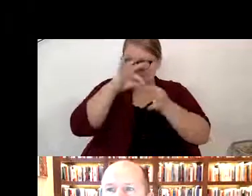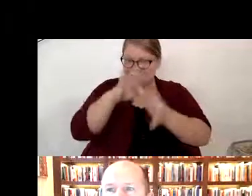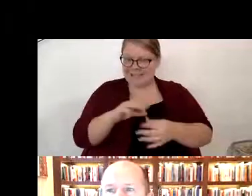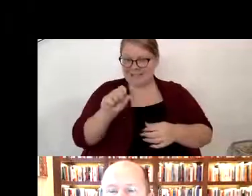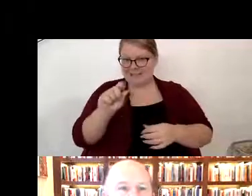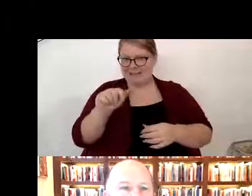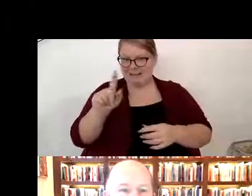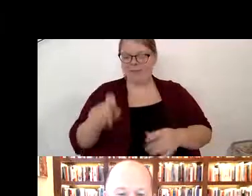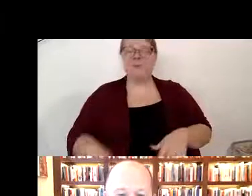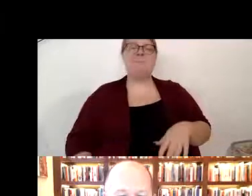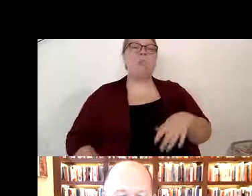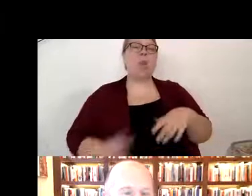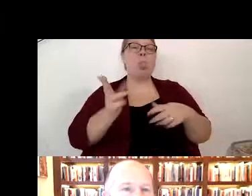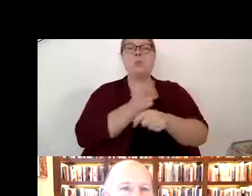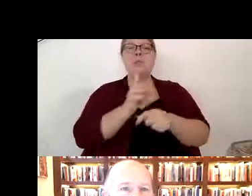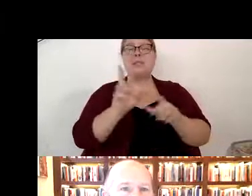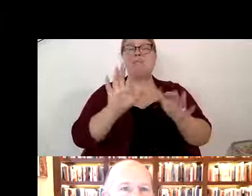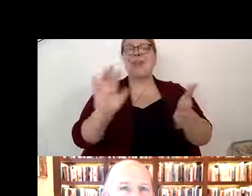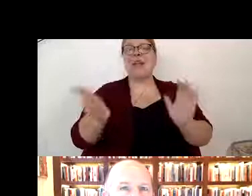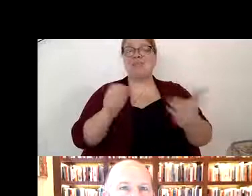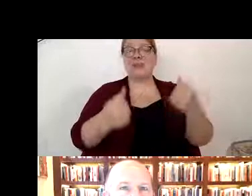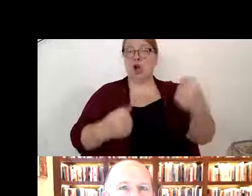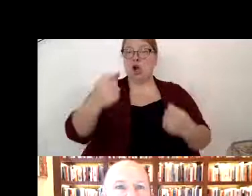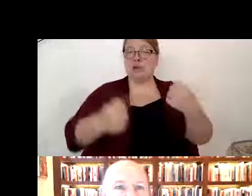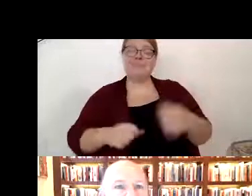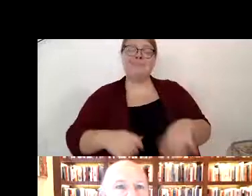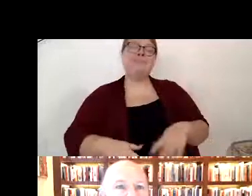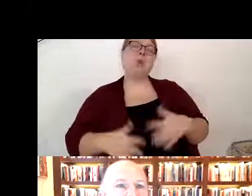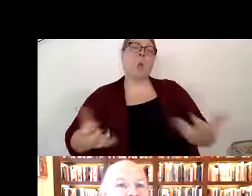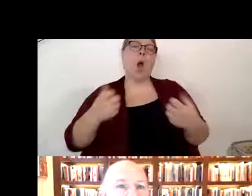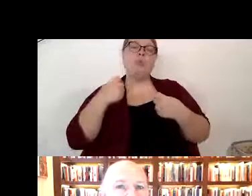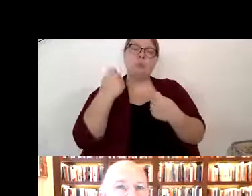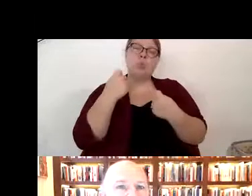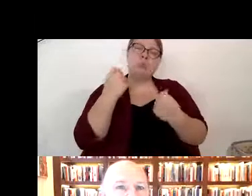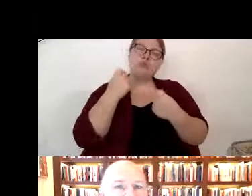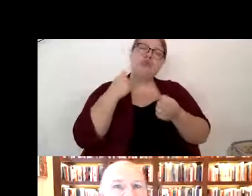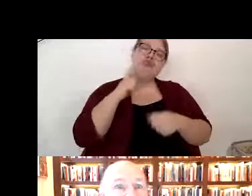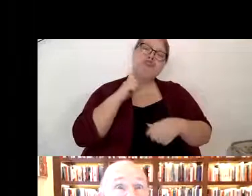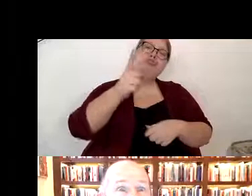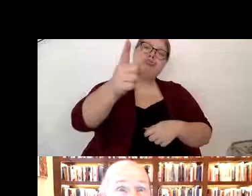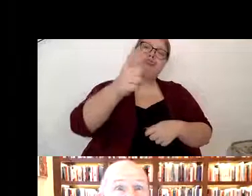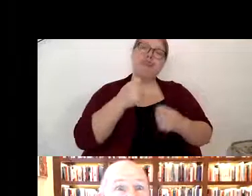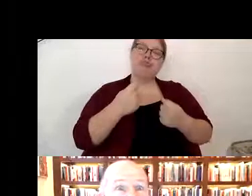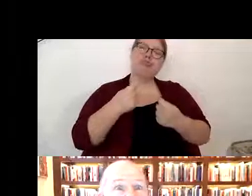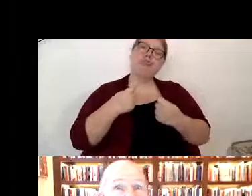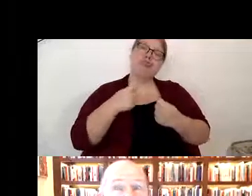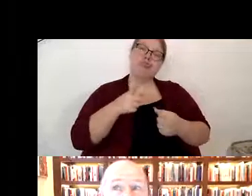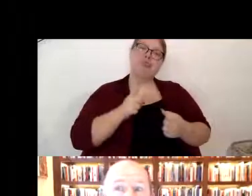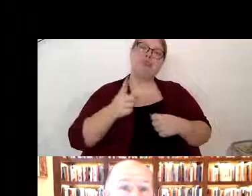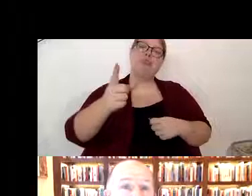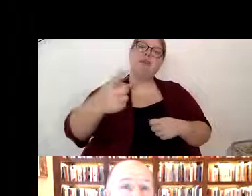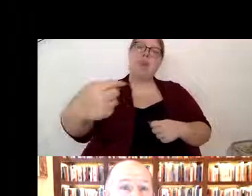car, if you were going on a road trip, and you're in your vehicle, in your car, and you came back and like, oh my goodness, how was your road